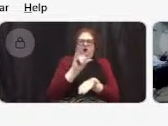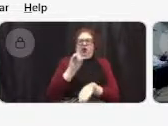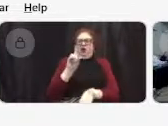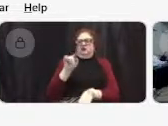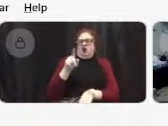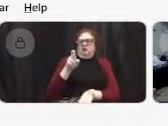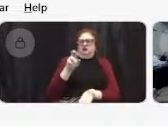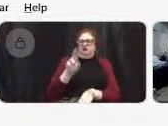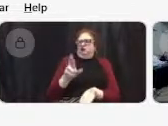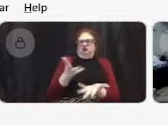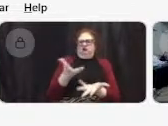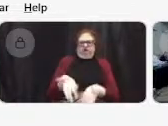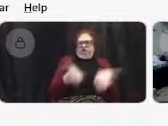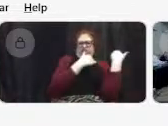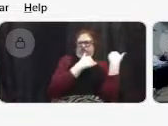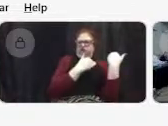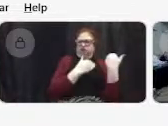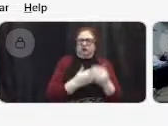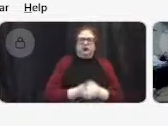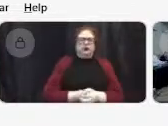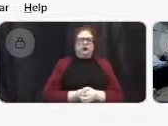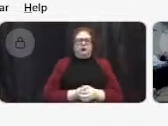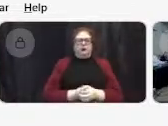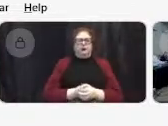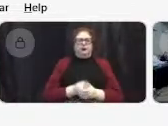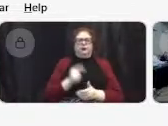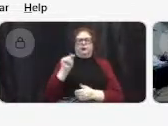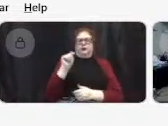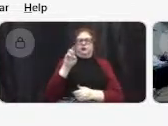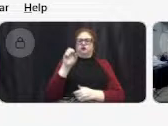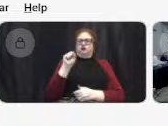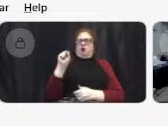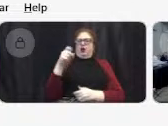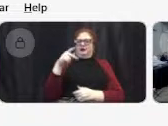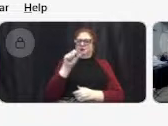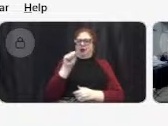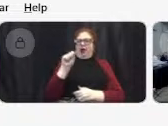As for trespassing, that would also be stated in the